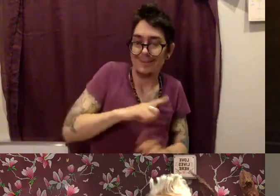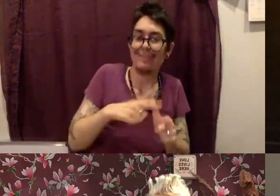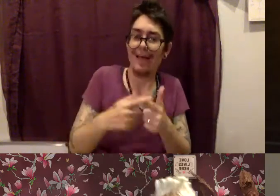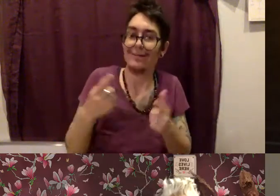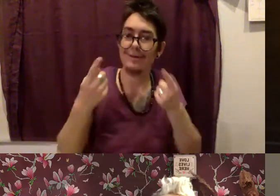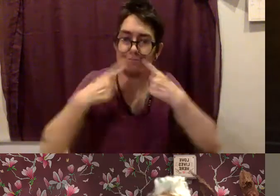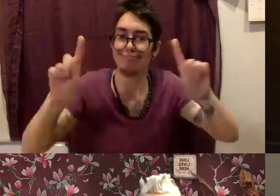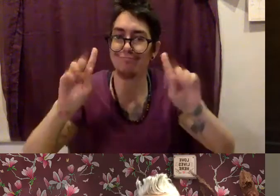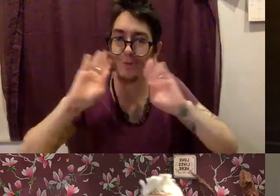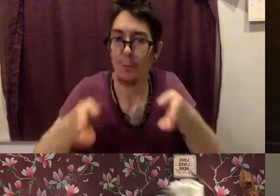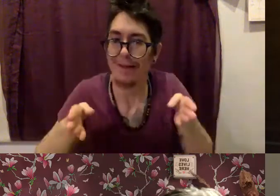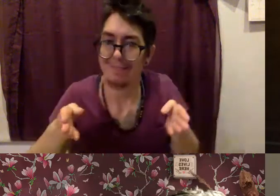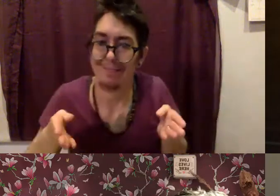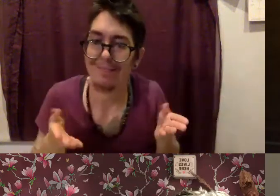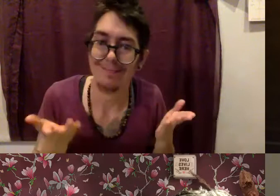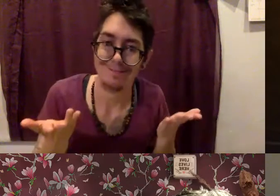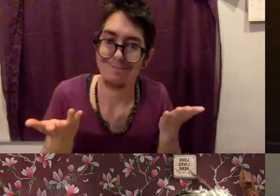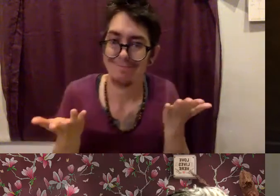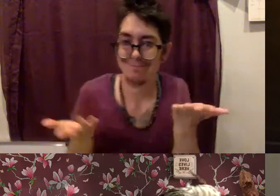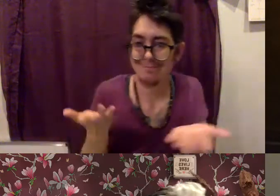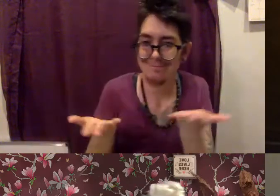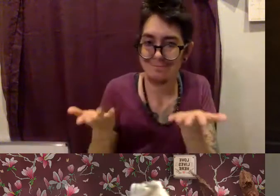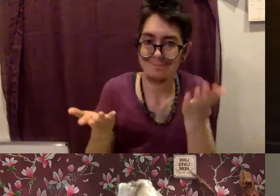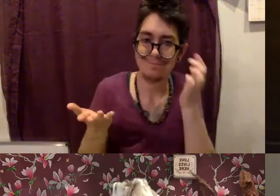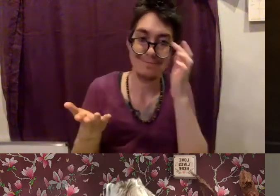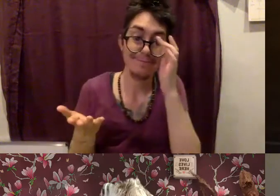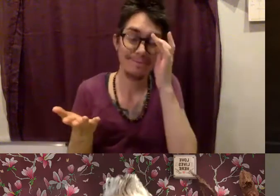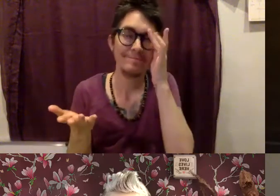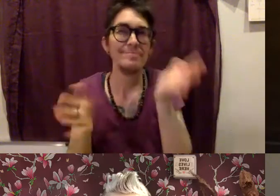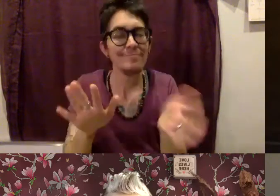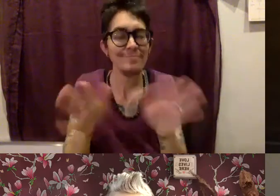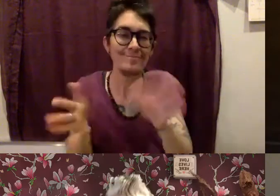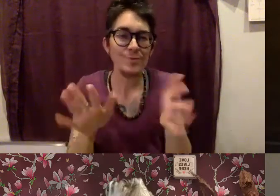works for them, and they show up for us, then that will be more successful.